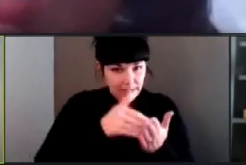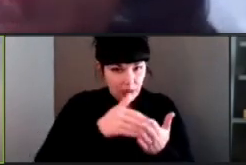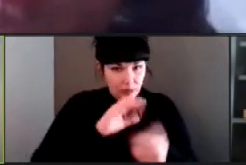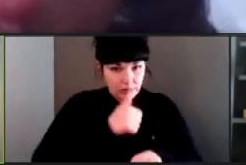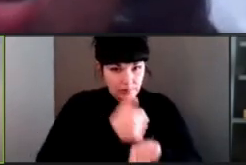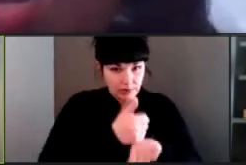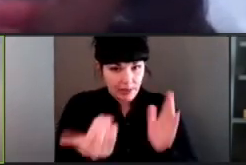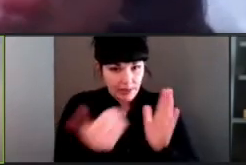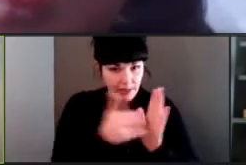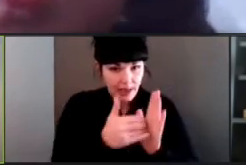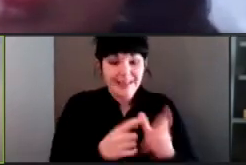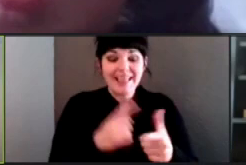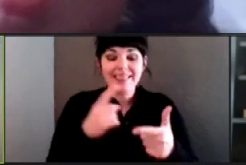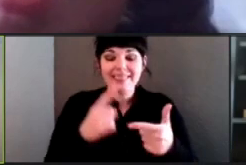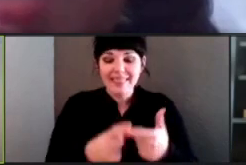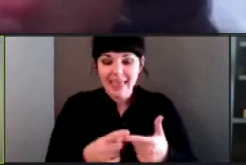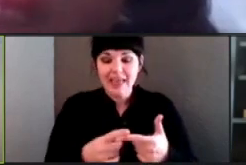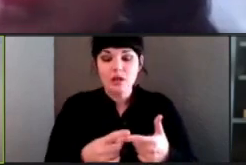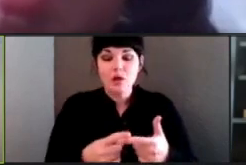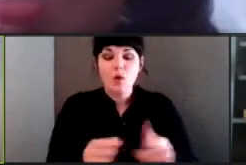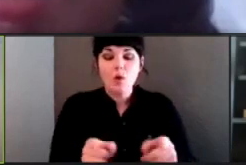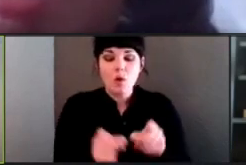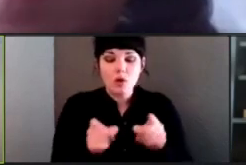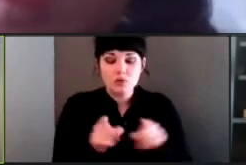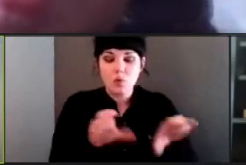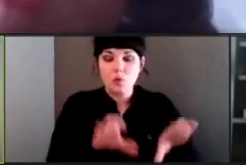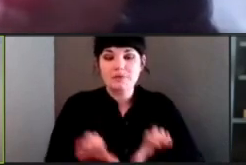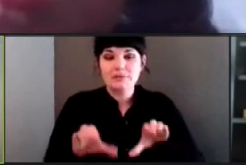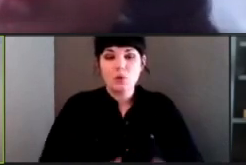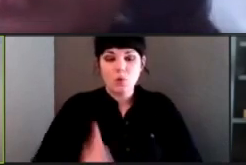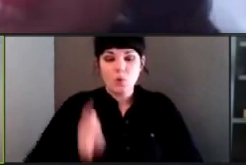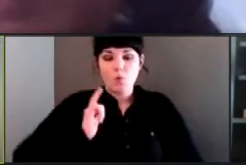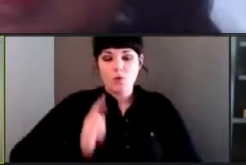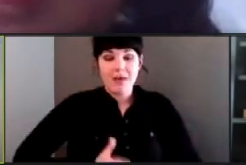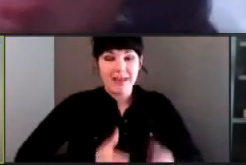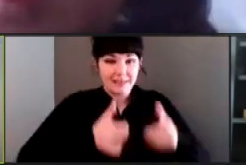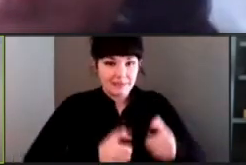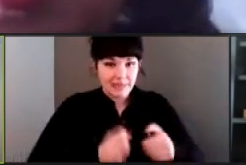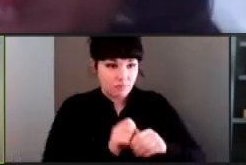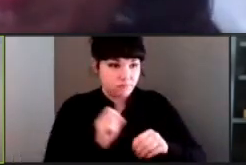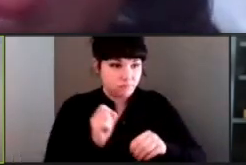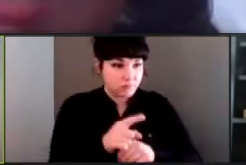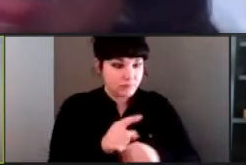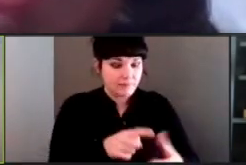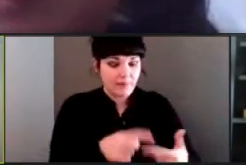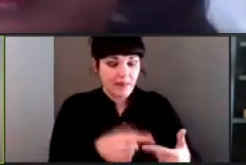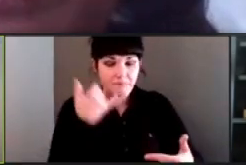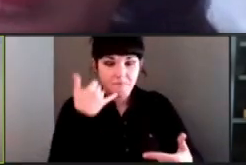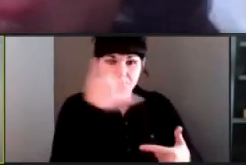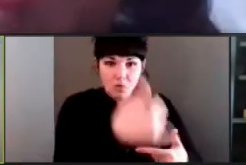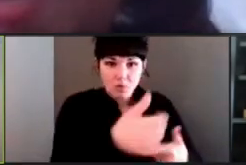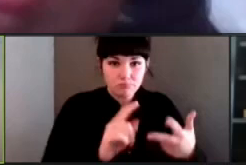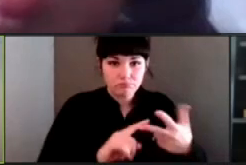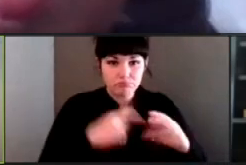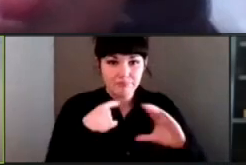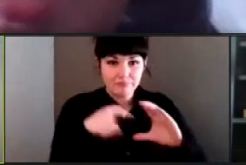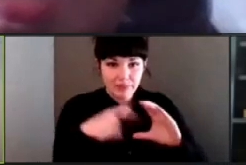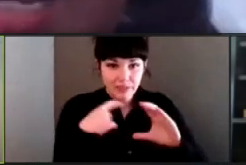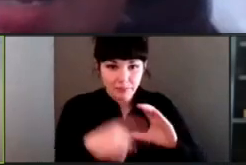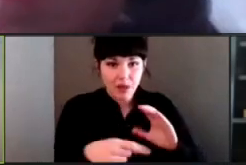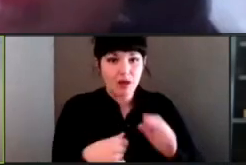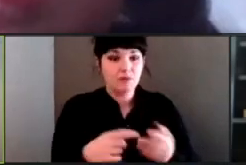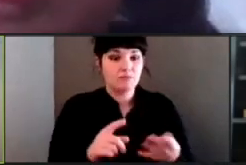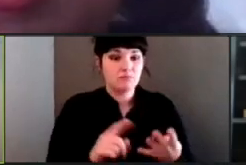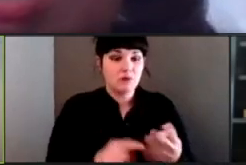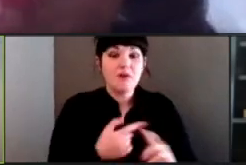messages, calls, emails on every level from the start of the superintendent, just putting out a mass alert